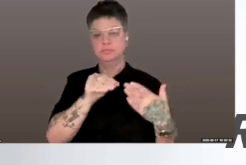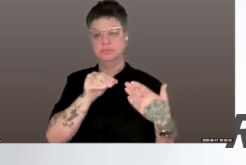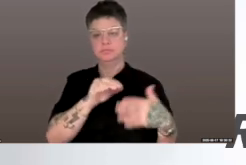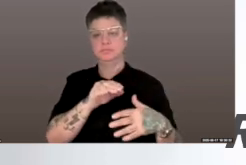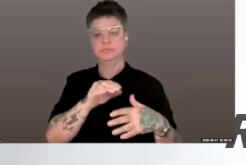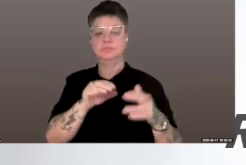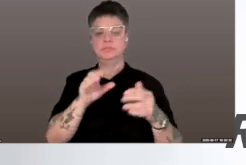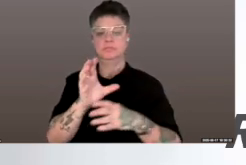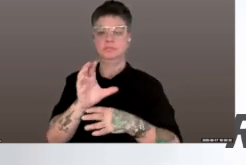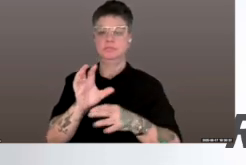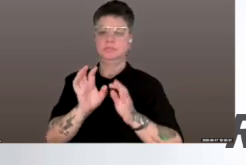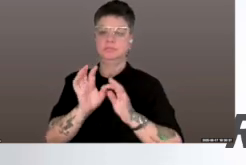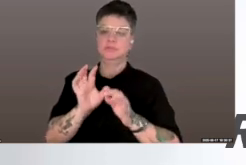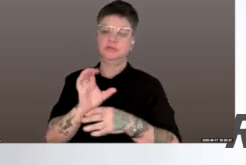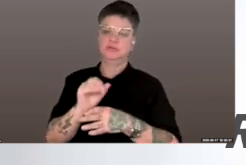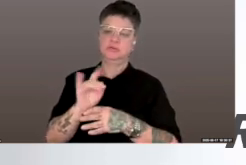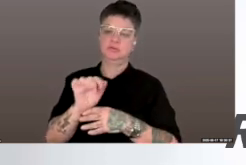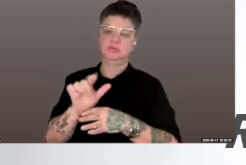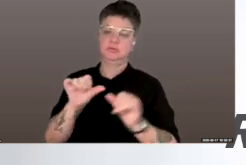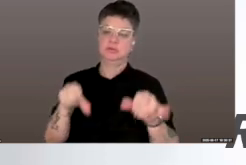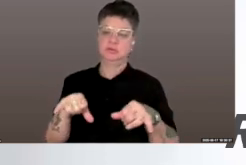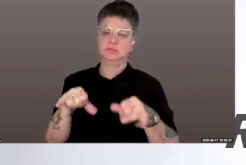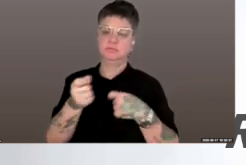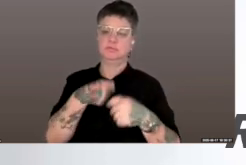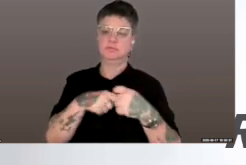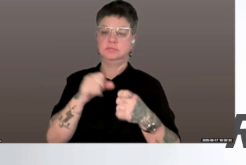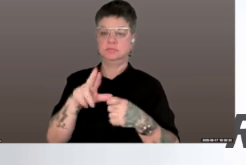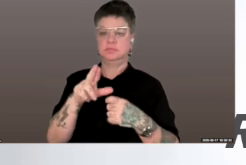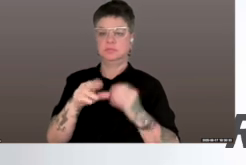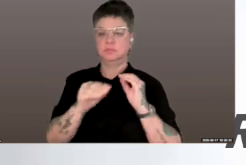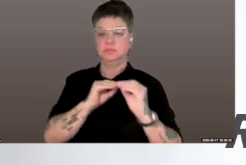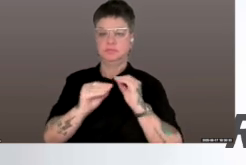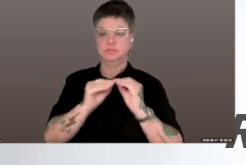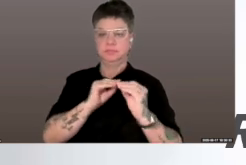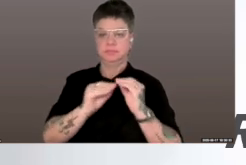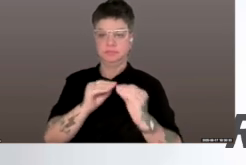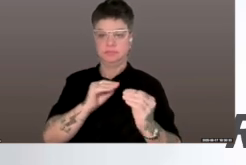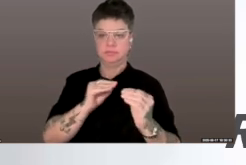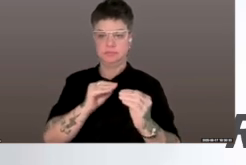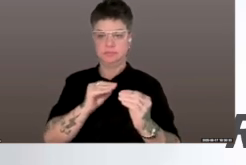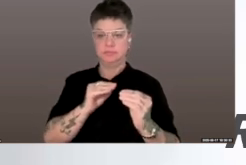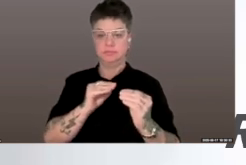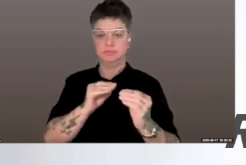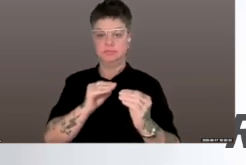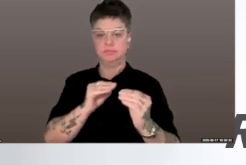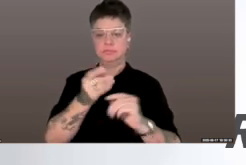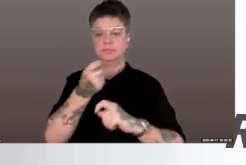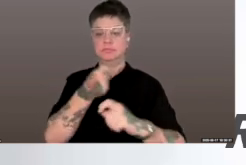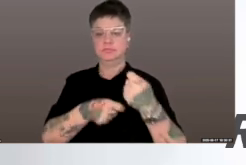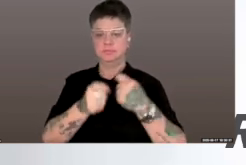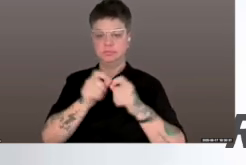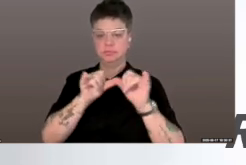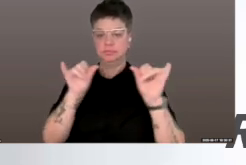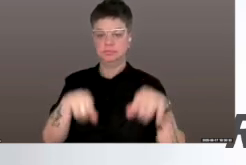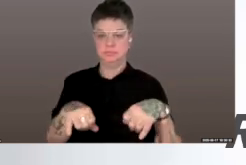Upon application approval, the participant goes through the DCAP